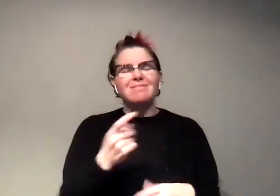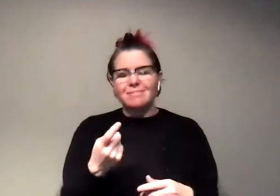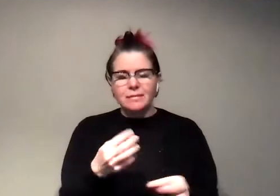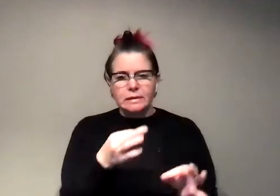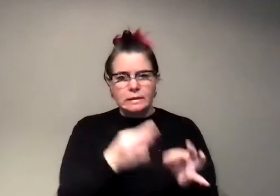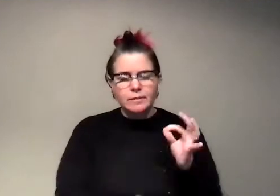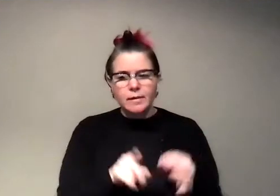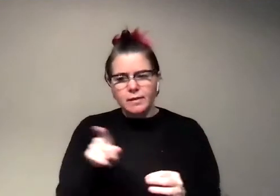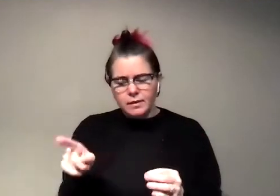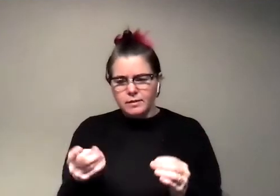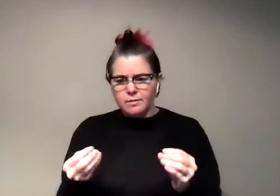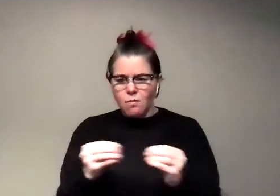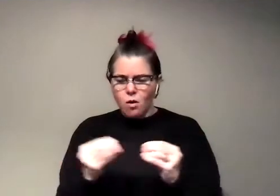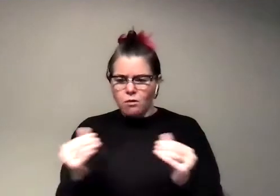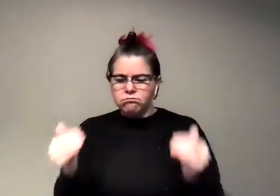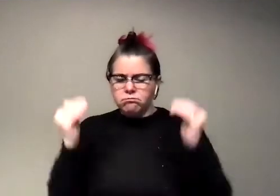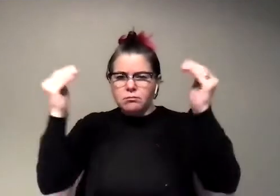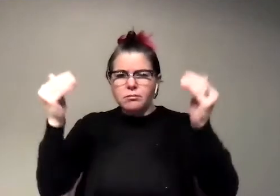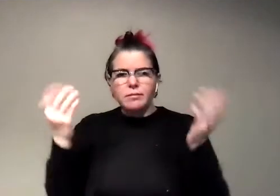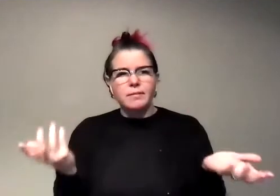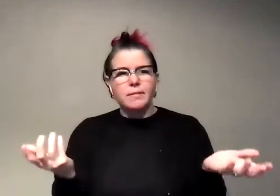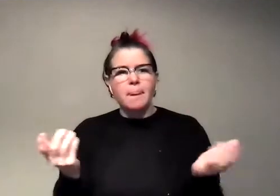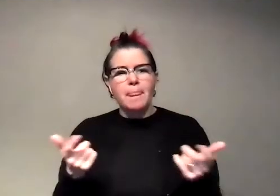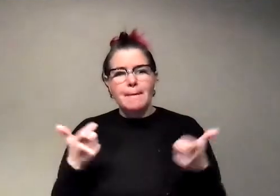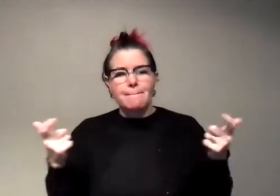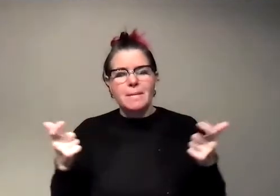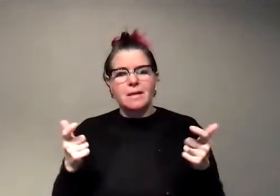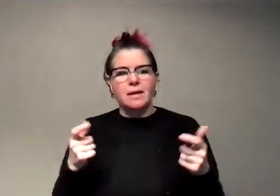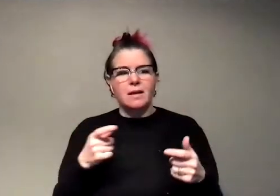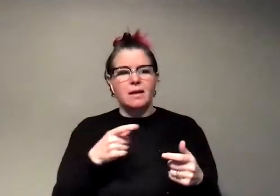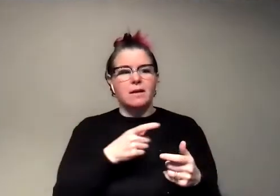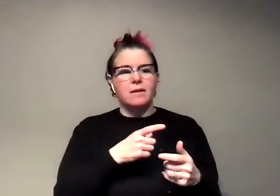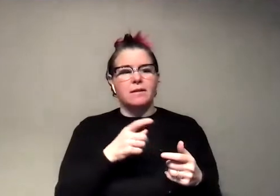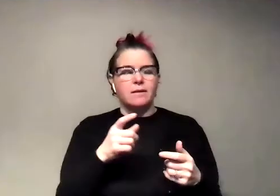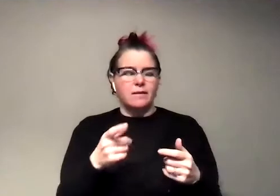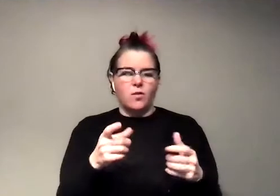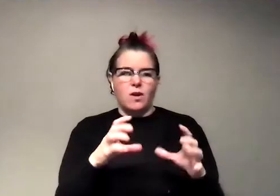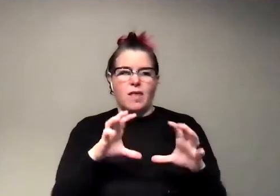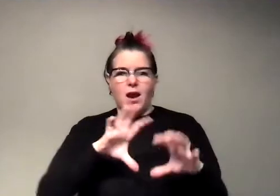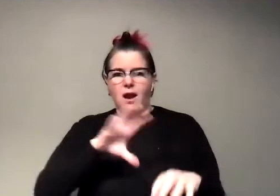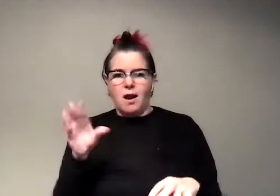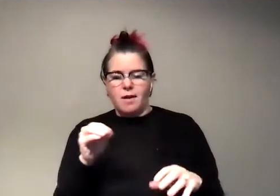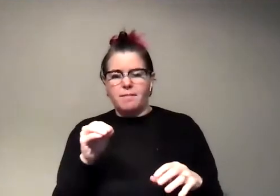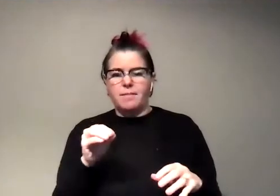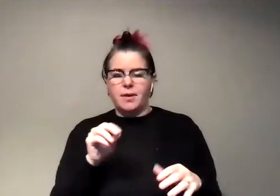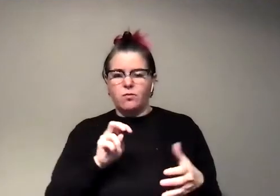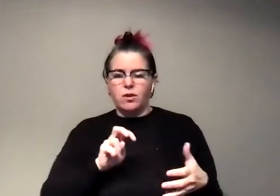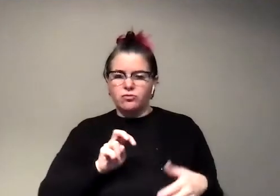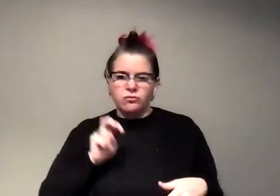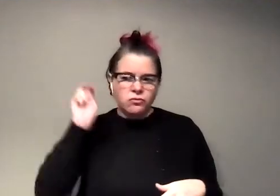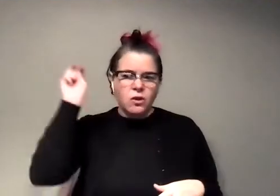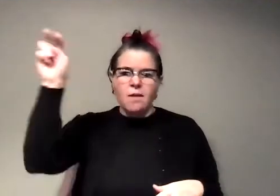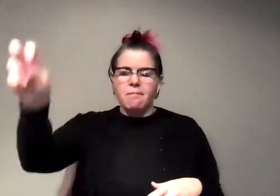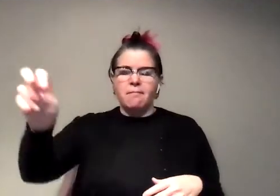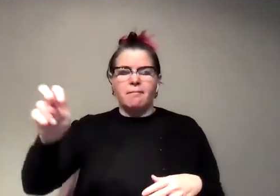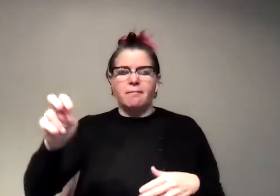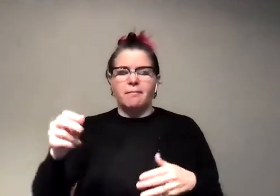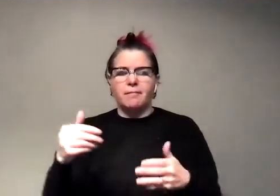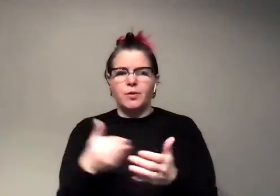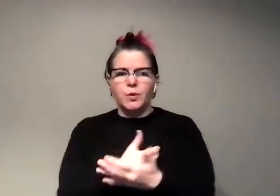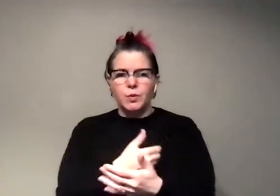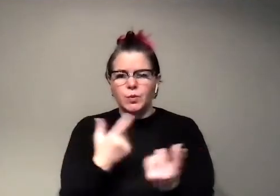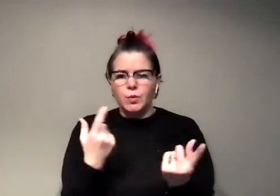like really probably the biggest jump for a franchise I've ever seen in terms of like what it does and what